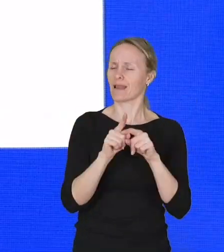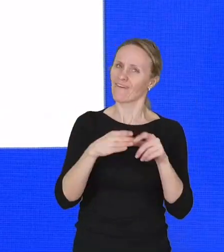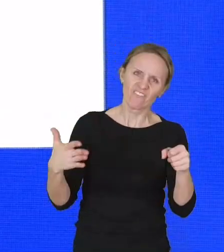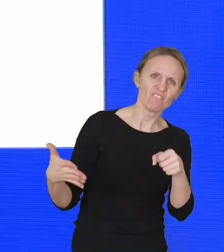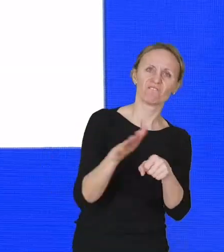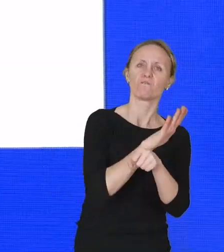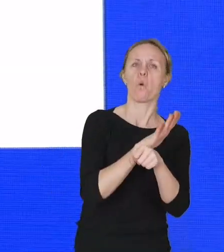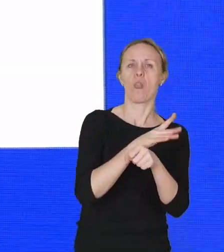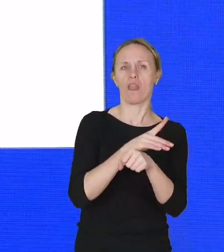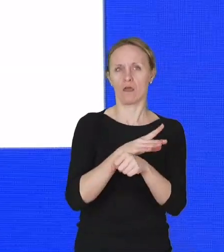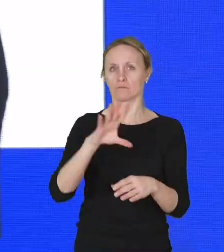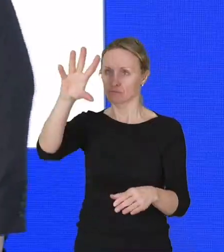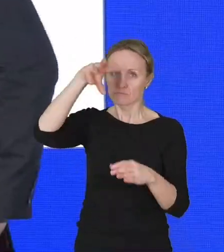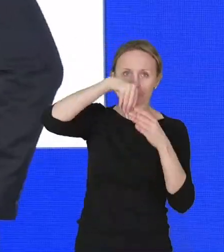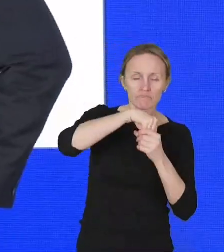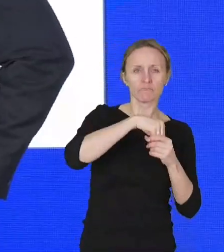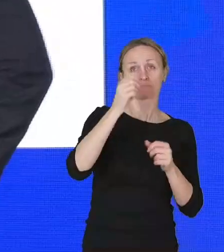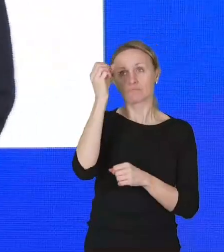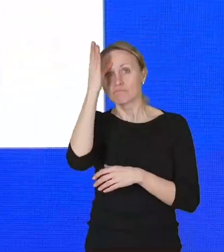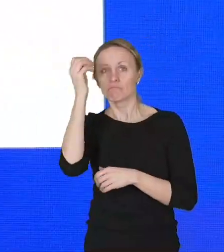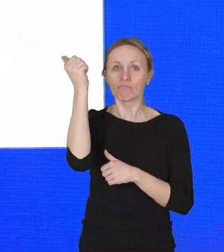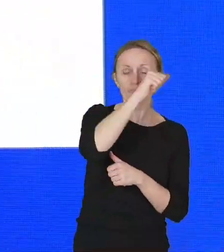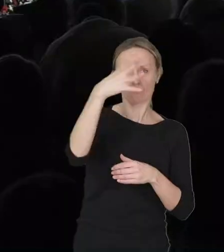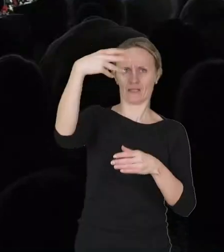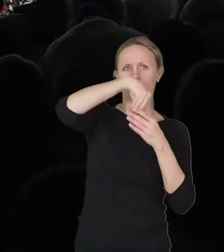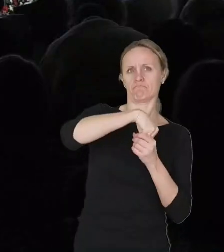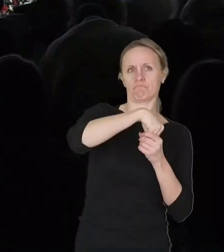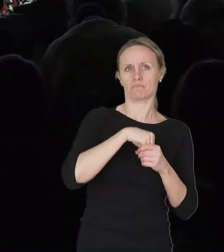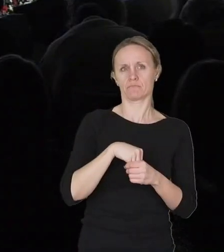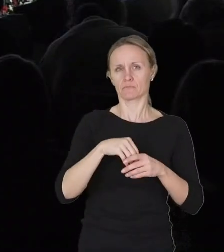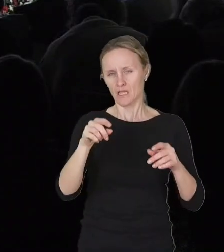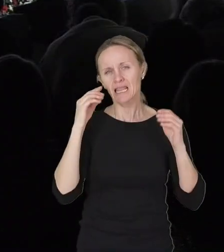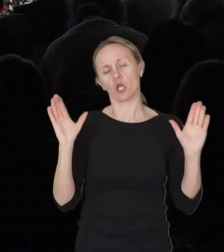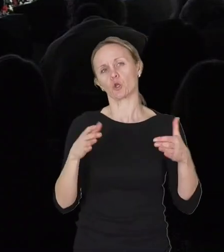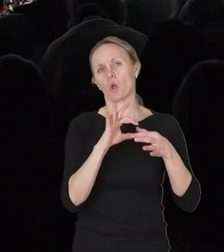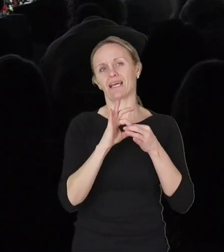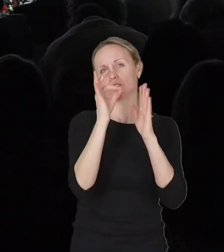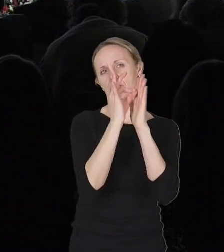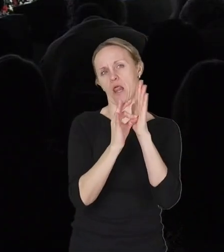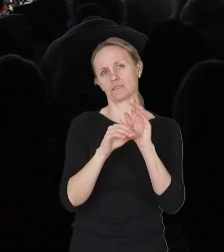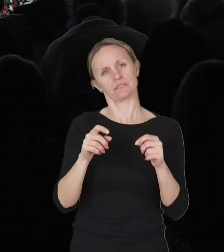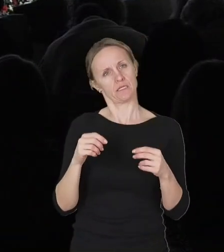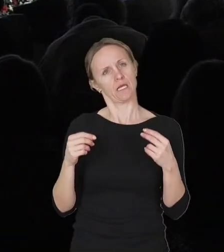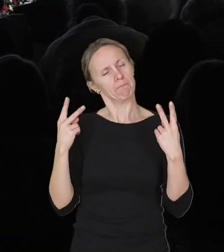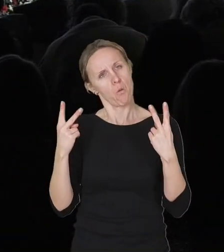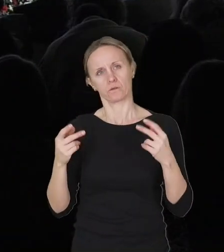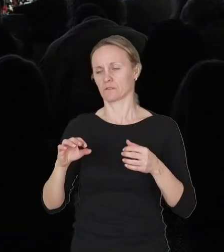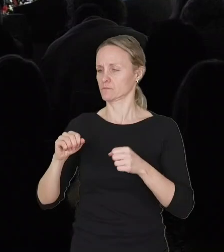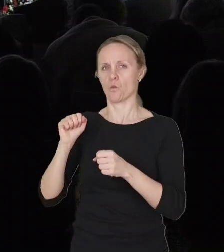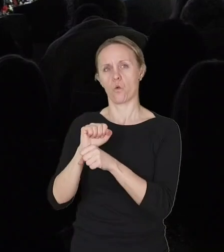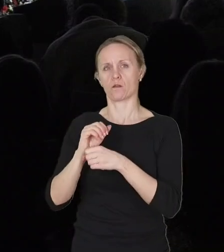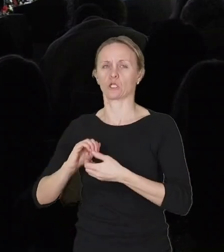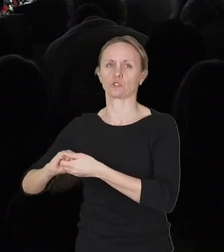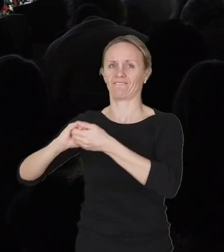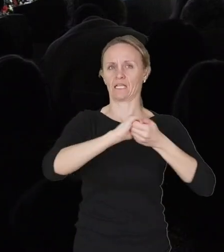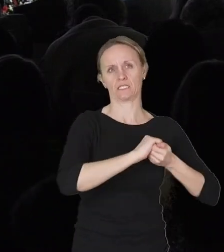the center of the single market. The very last question. If it's in the center, it means for you it will be